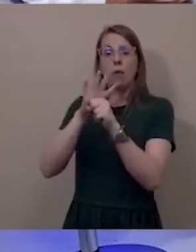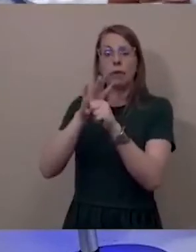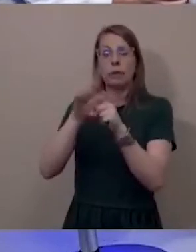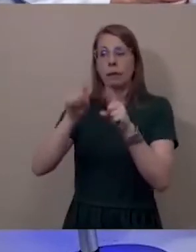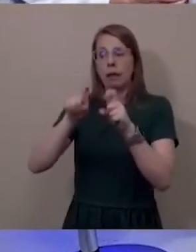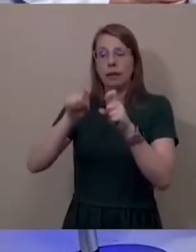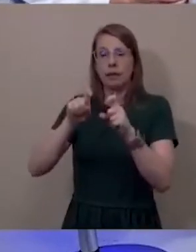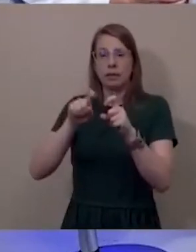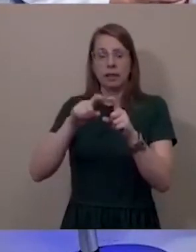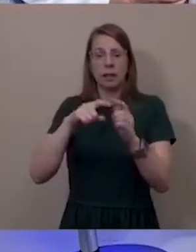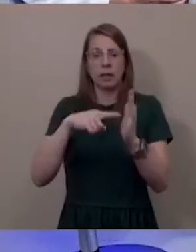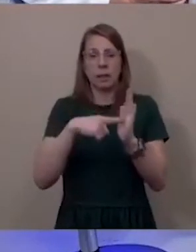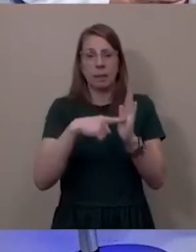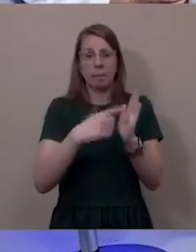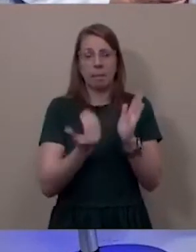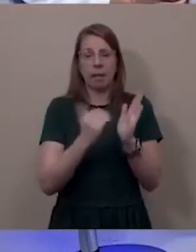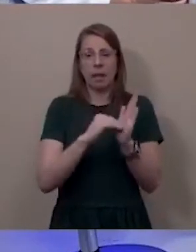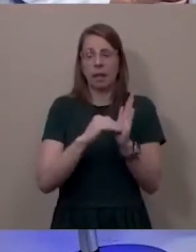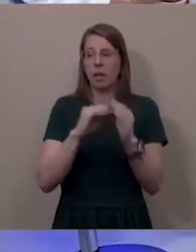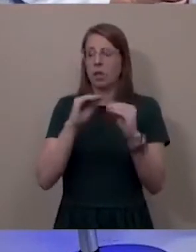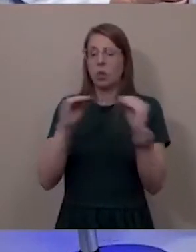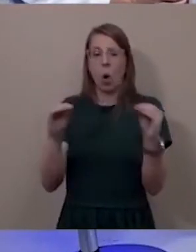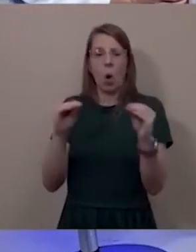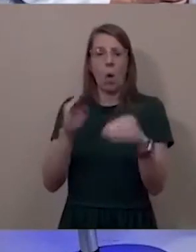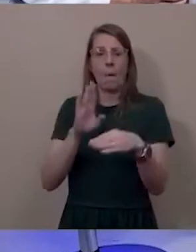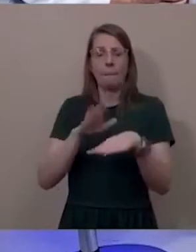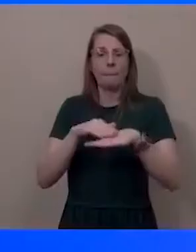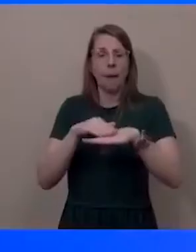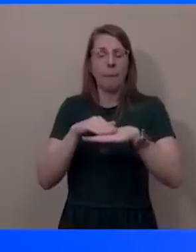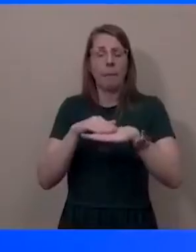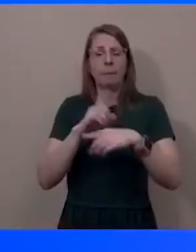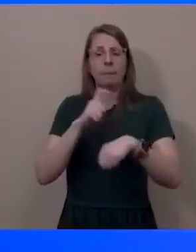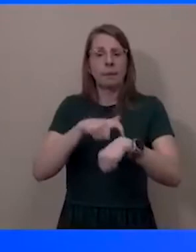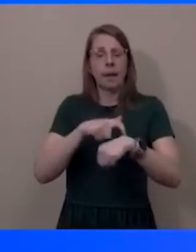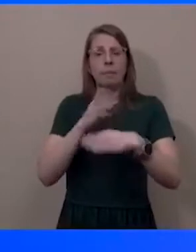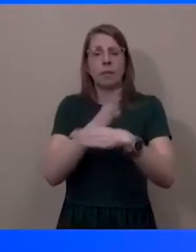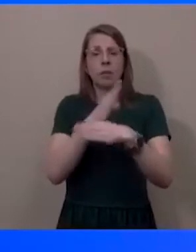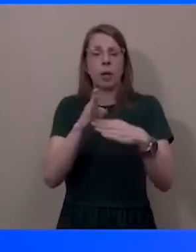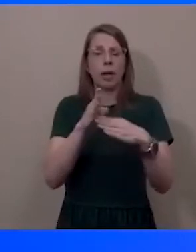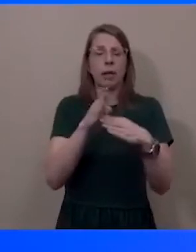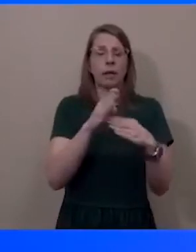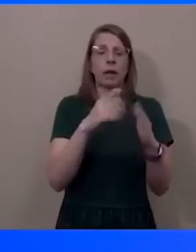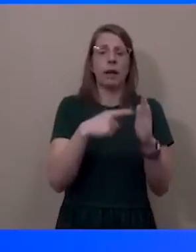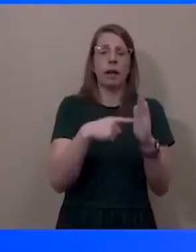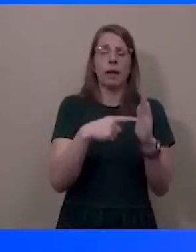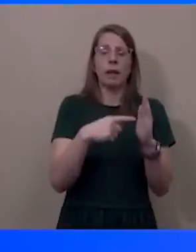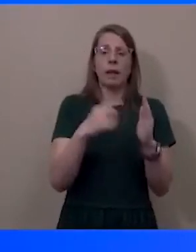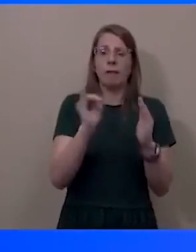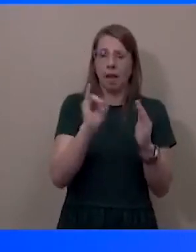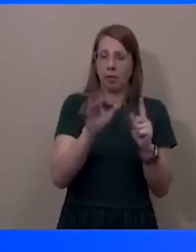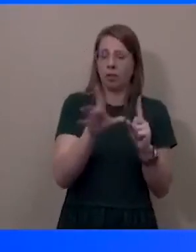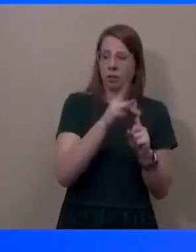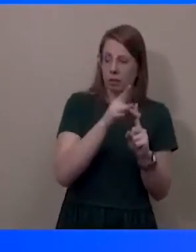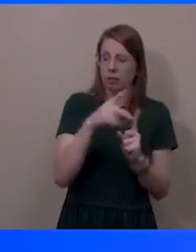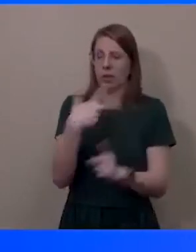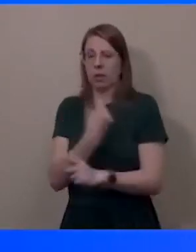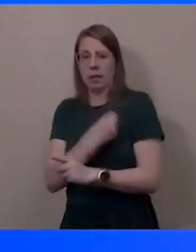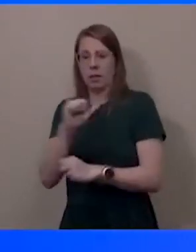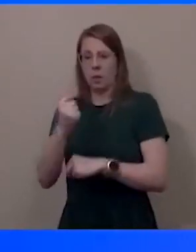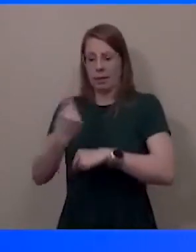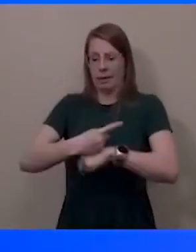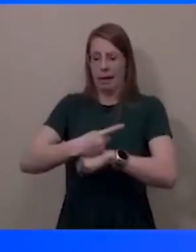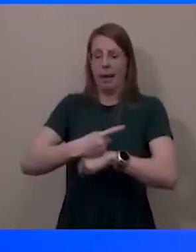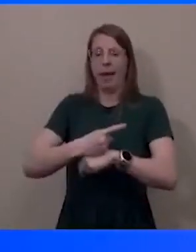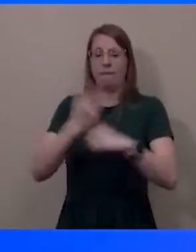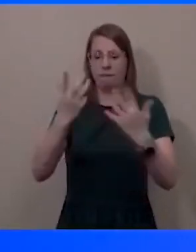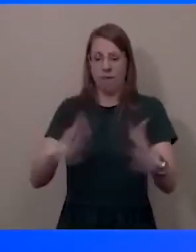again, the guidance is no minimum time between infection and vaccination. So if you're out of that 10-day period where you have to be isolated